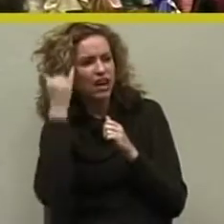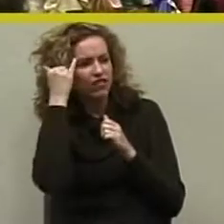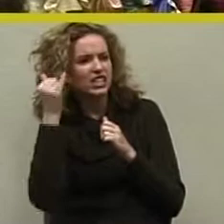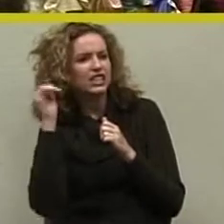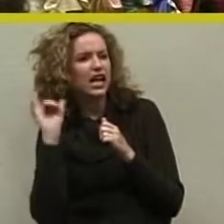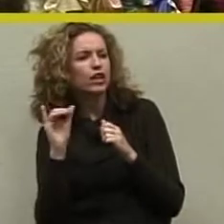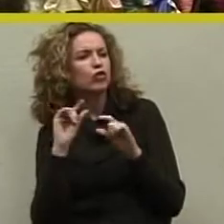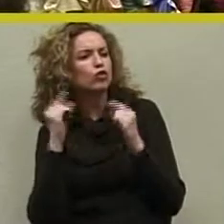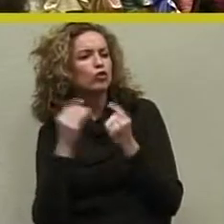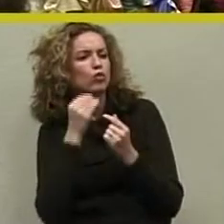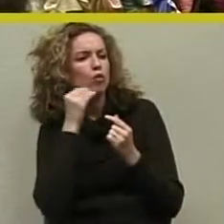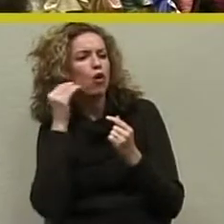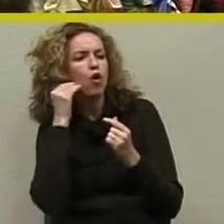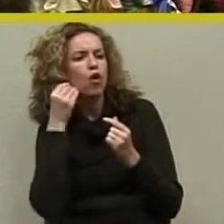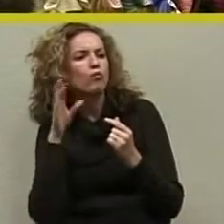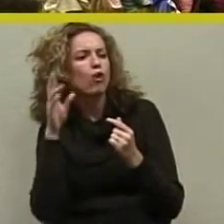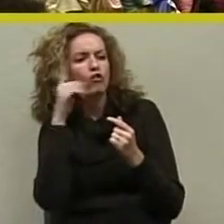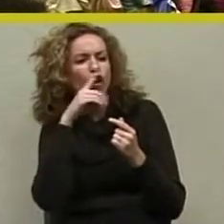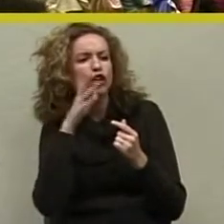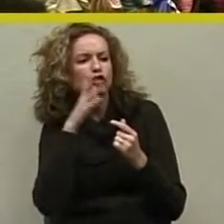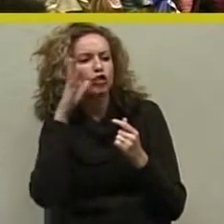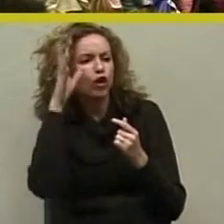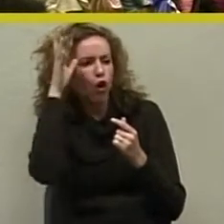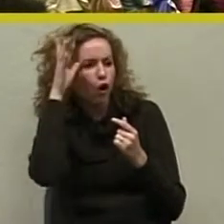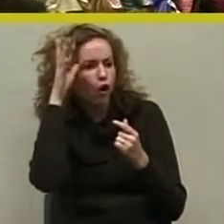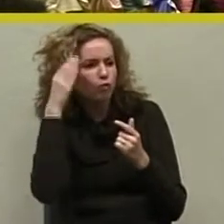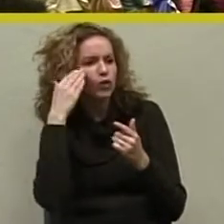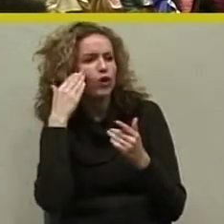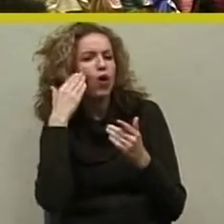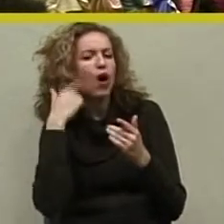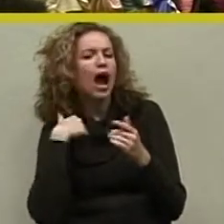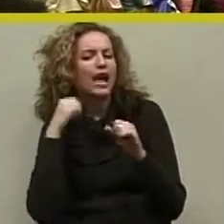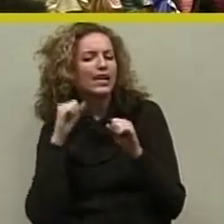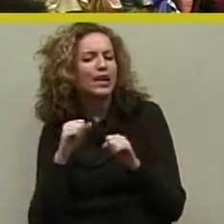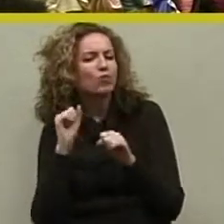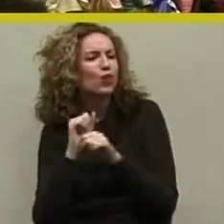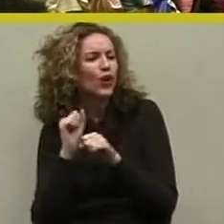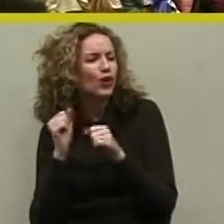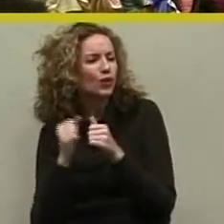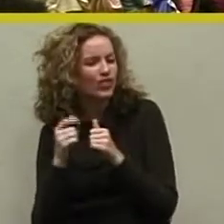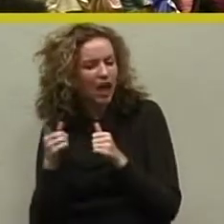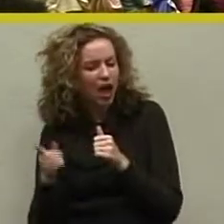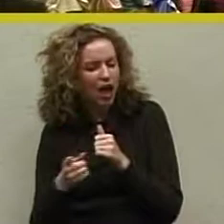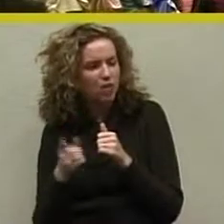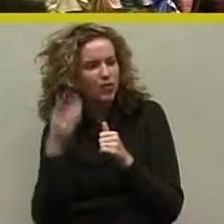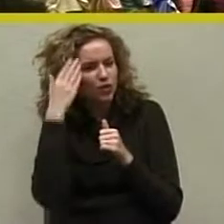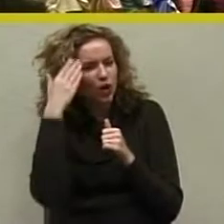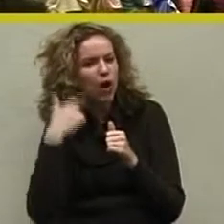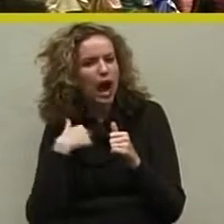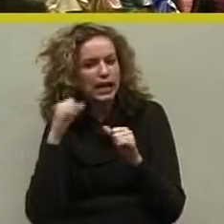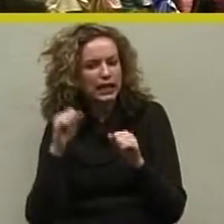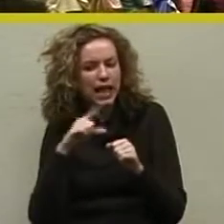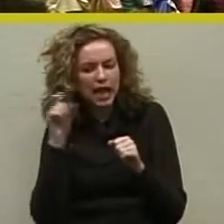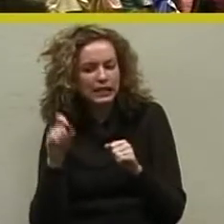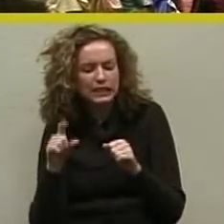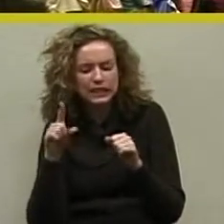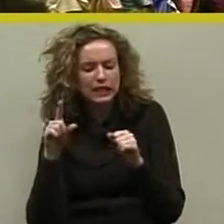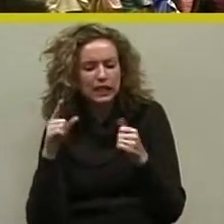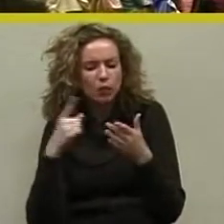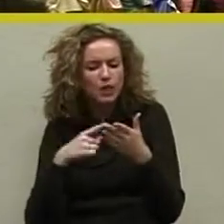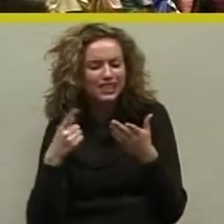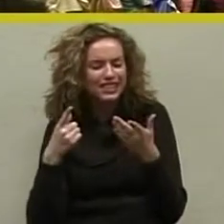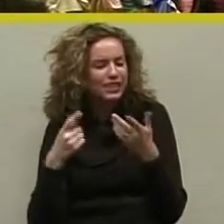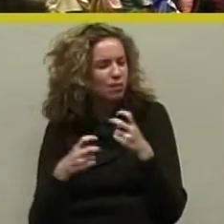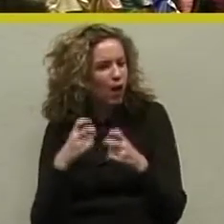foster home, and maybe I can work with the family and the parents, or the family, the kids' parents, to say, are there things we can do that seems to be the problem?